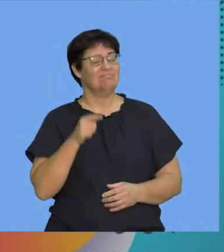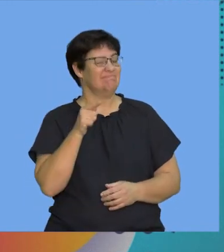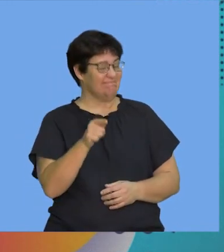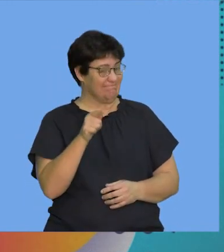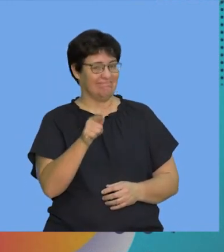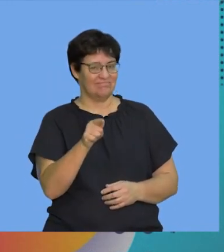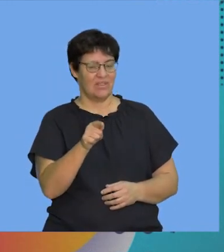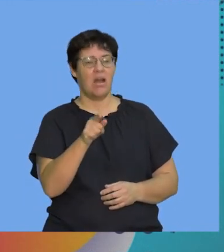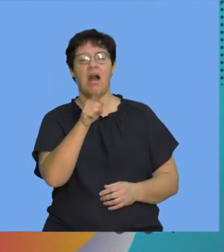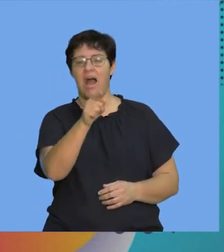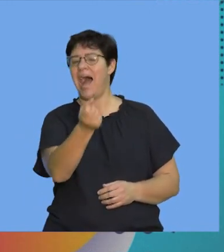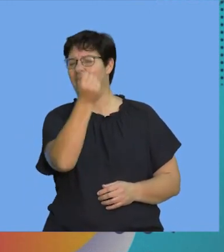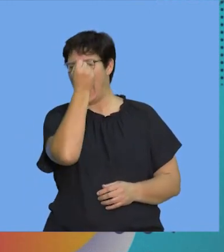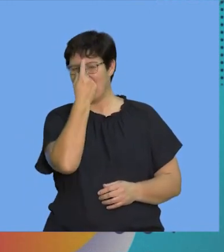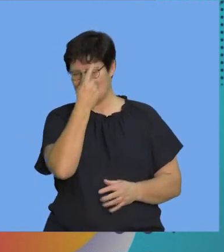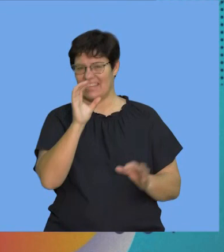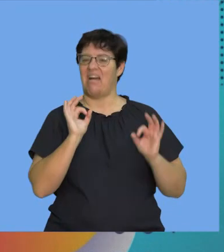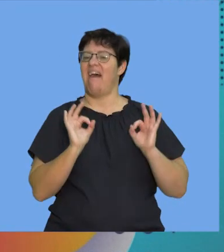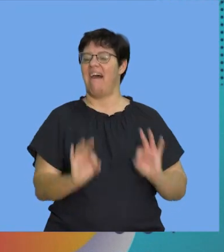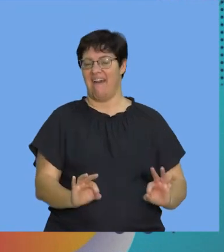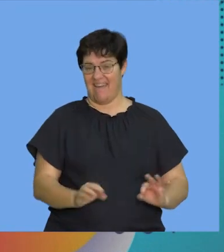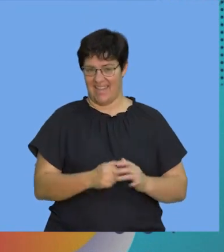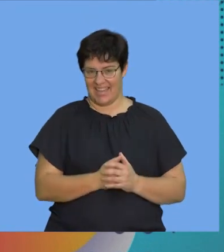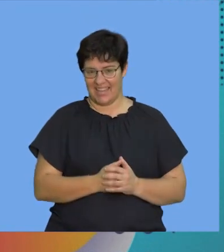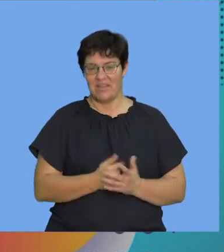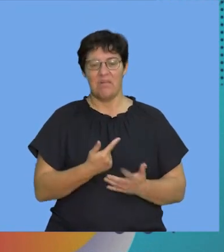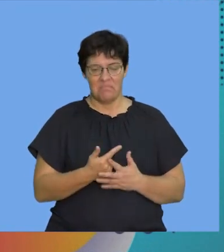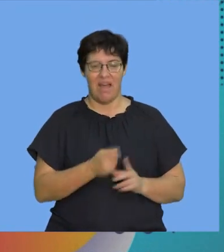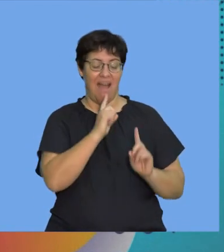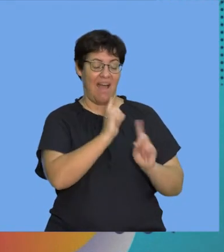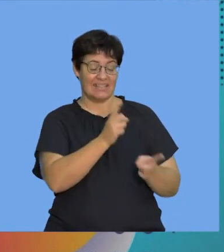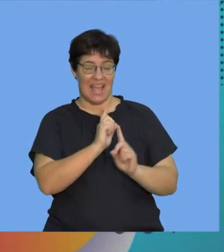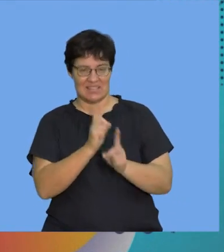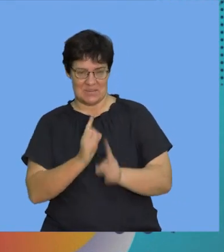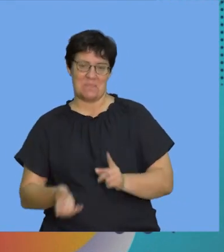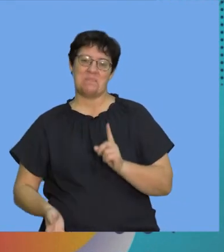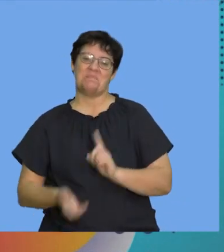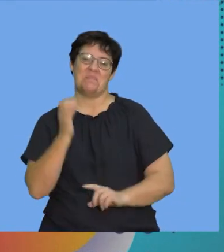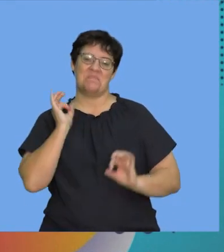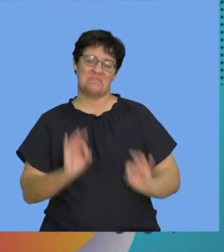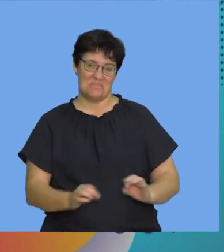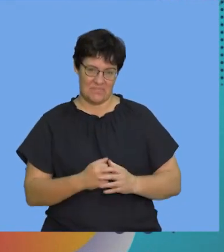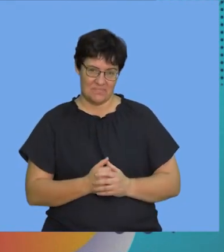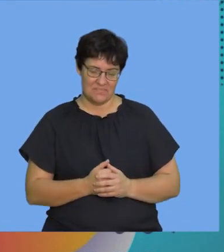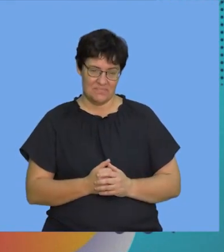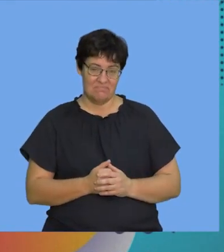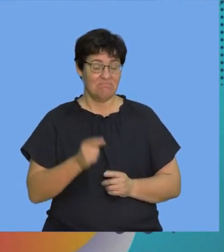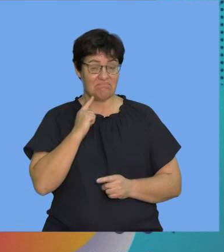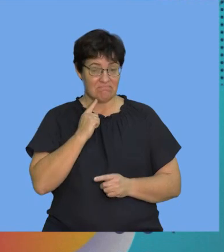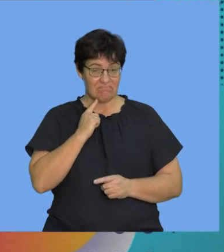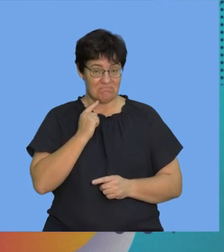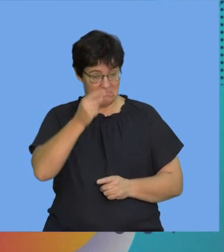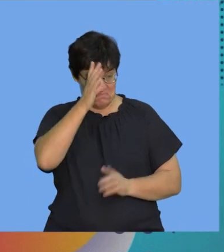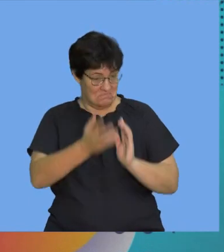one thing that you guys understand and you are able to then get some answers on it, and I promise you, if you can master this,